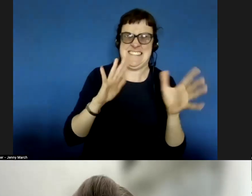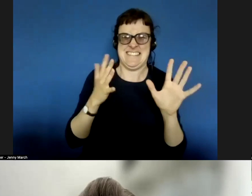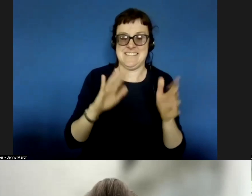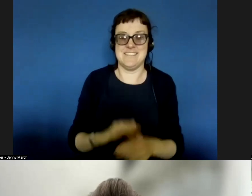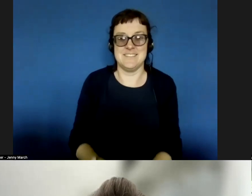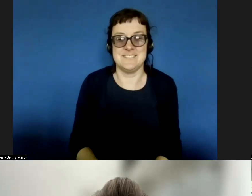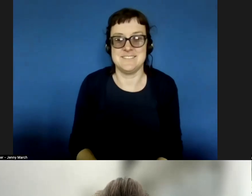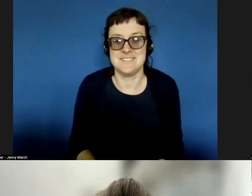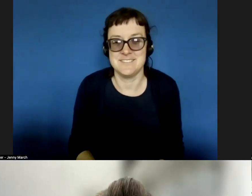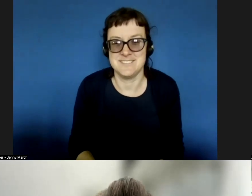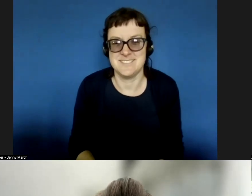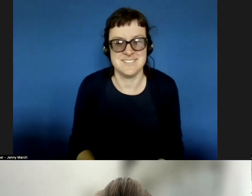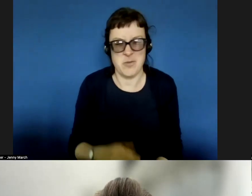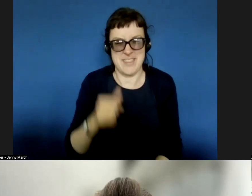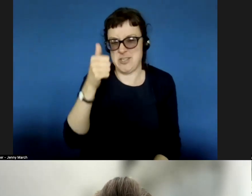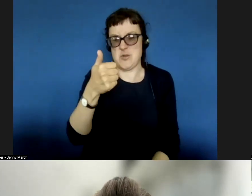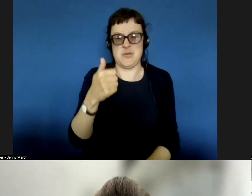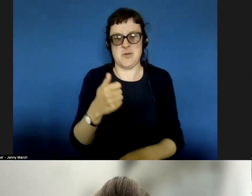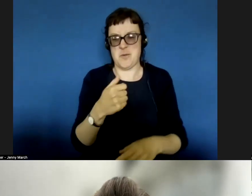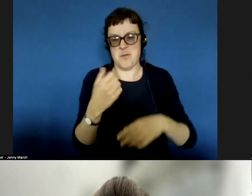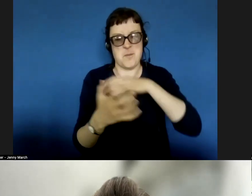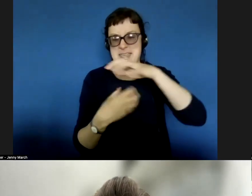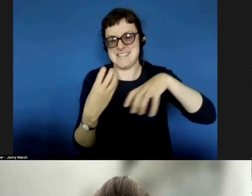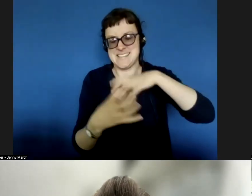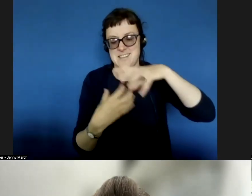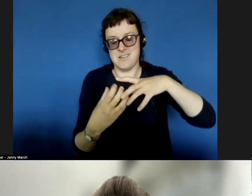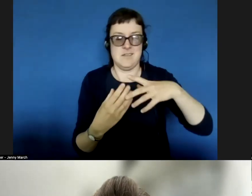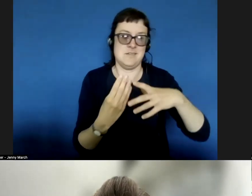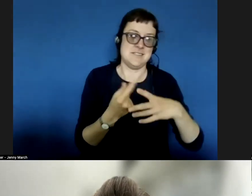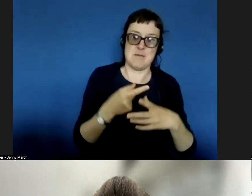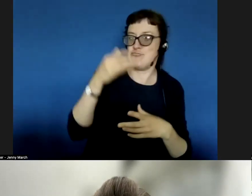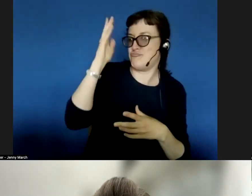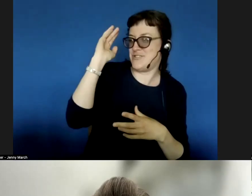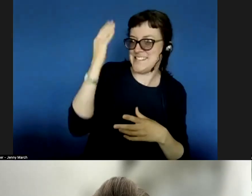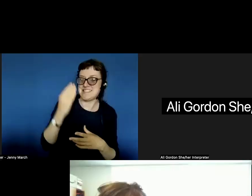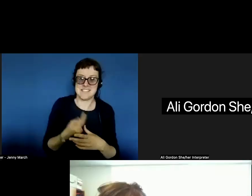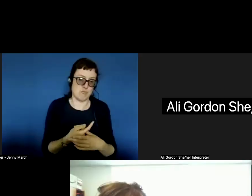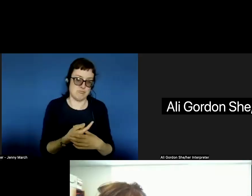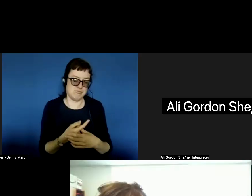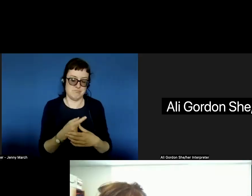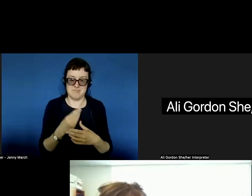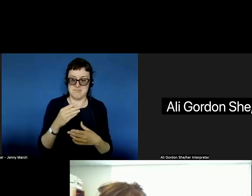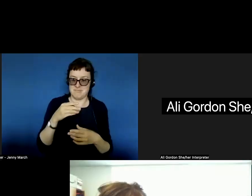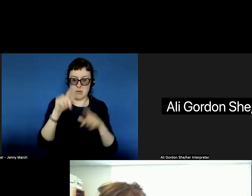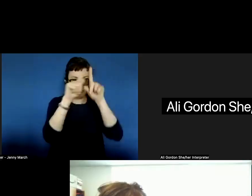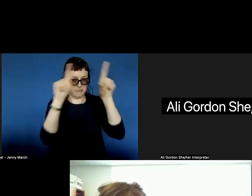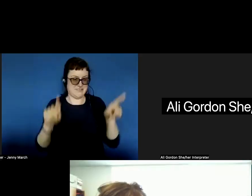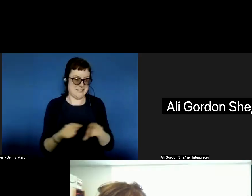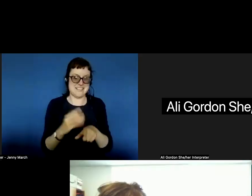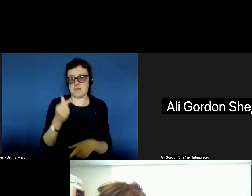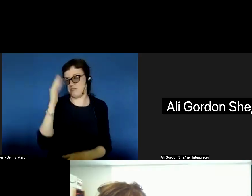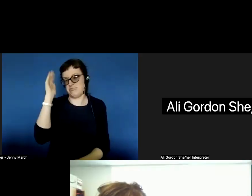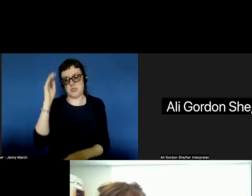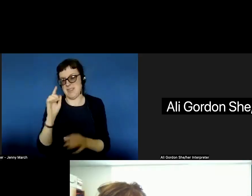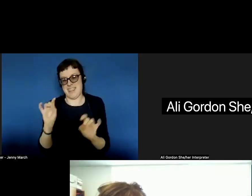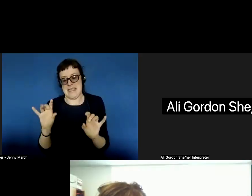No, I think it's good to have a mixture, isn't it? Some looking at, and then looking at you guys talking. I think that's really interesting. And I think it's a really good point, Michelle, that